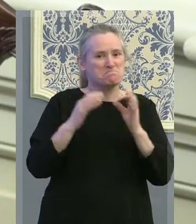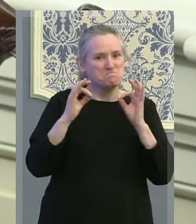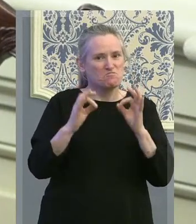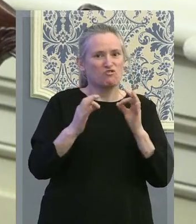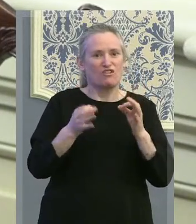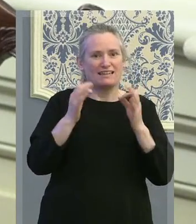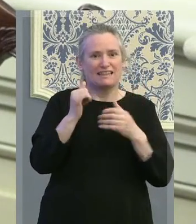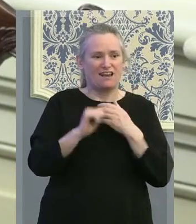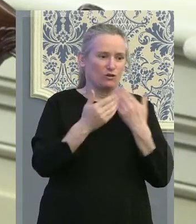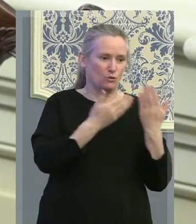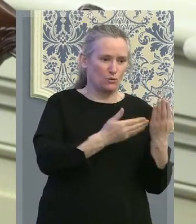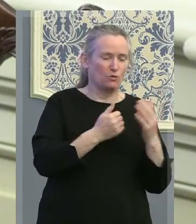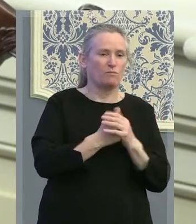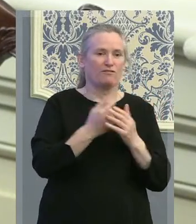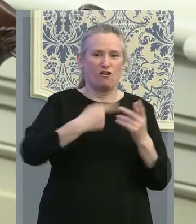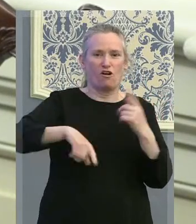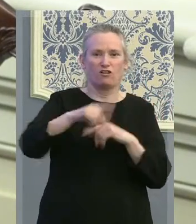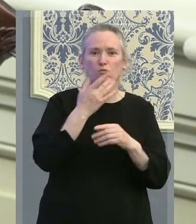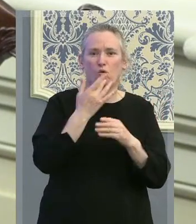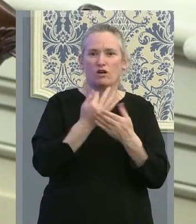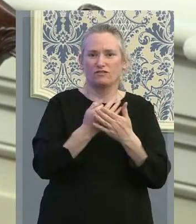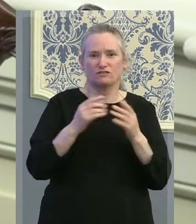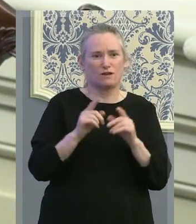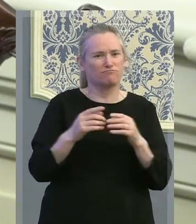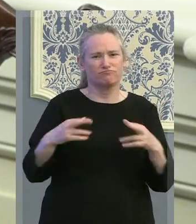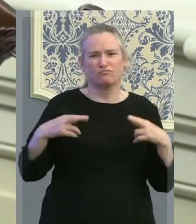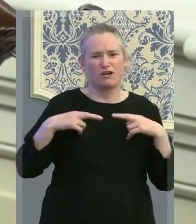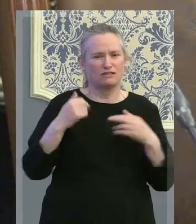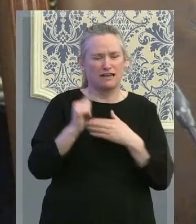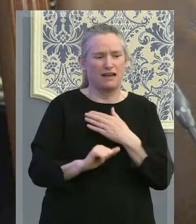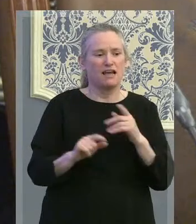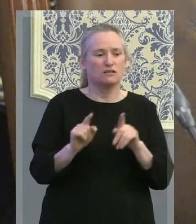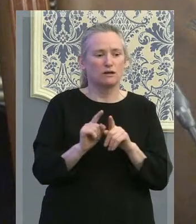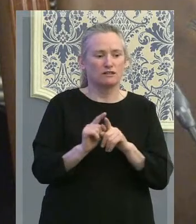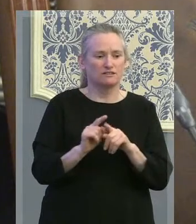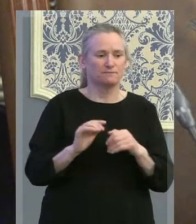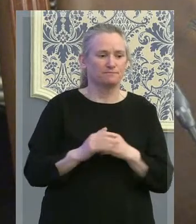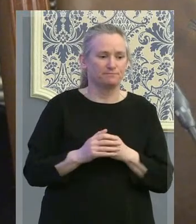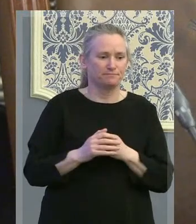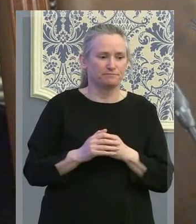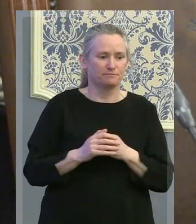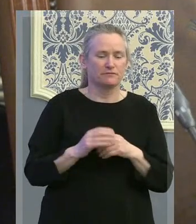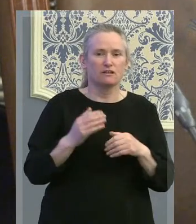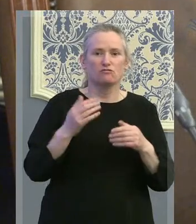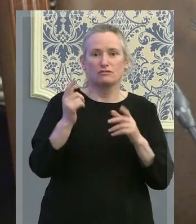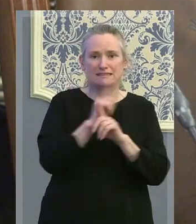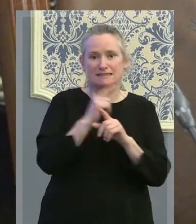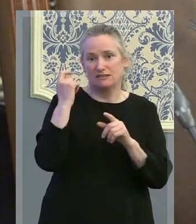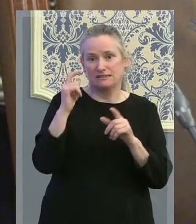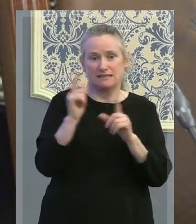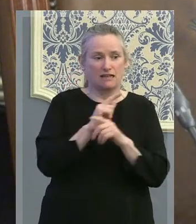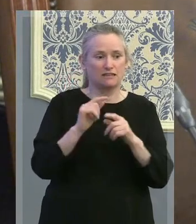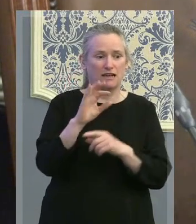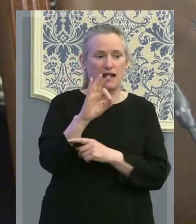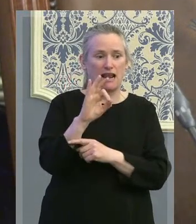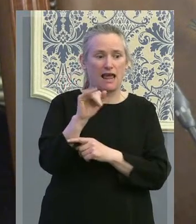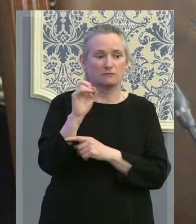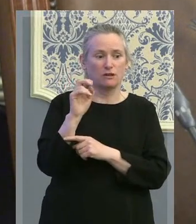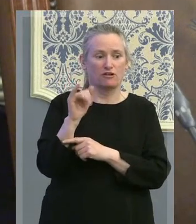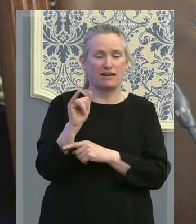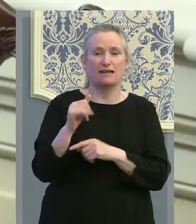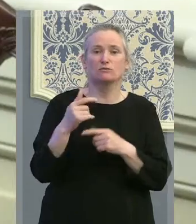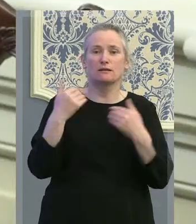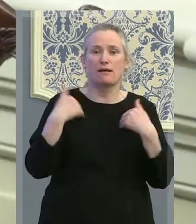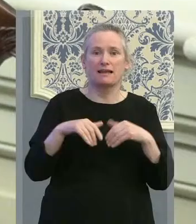but it truly is a red letter day for Waterford also. And just to finish off, you sang at Glastonbury recently with a singer called CMAT, who's